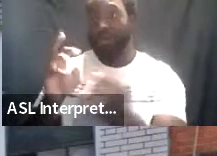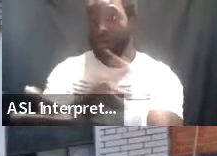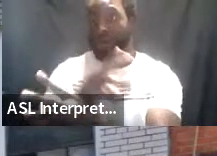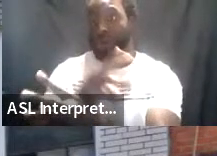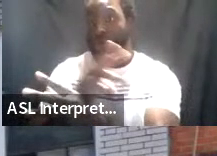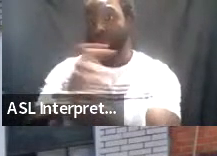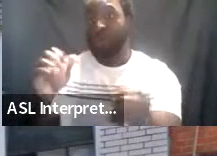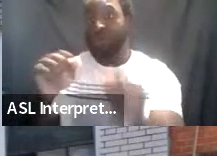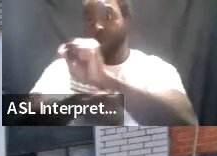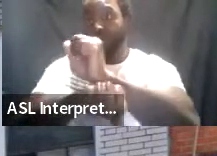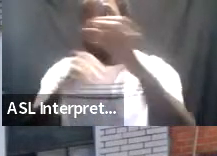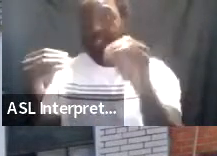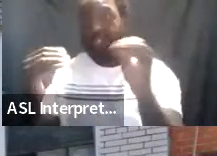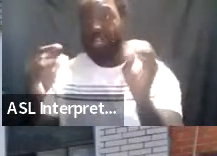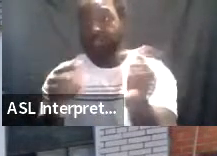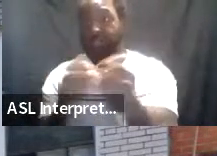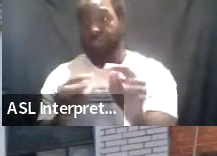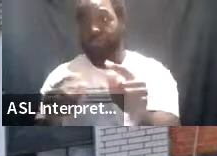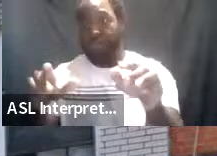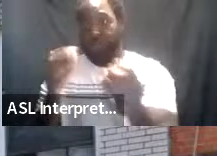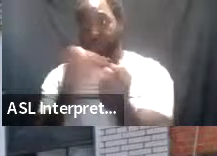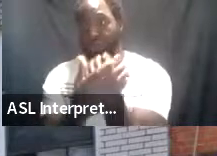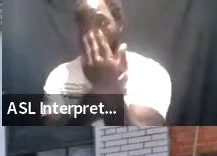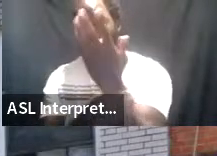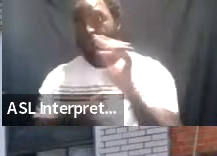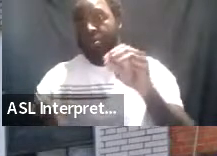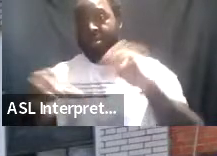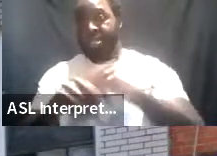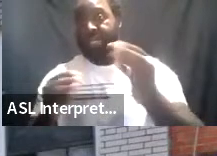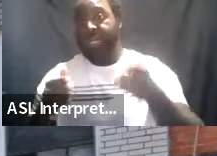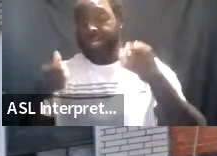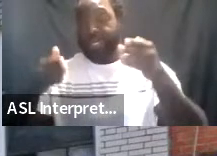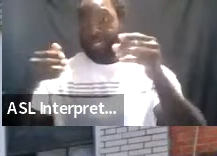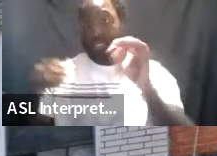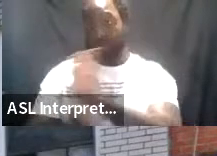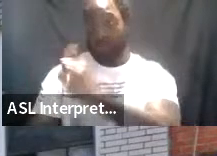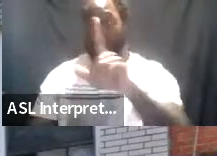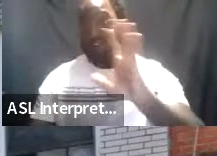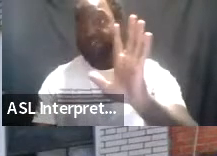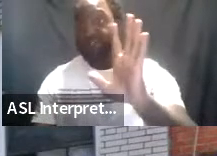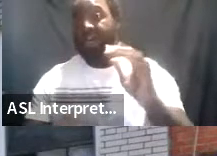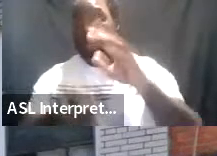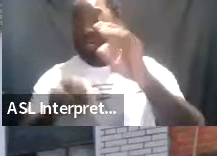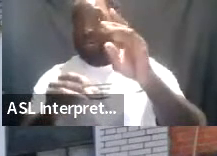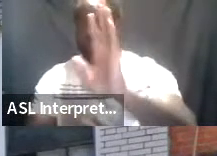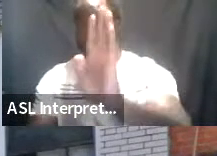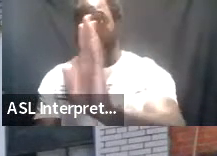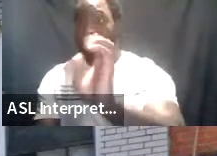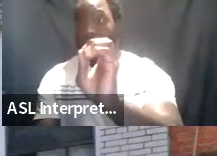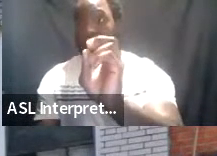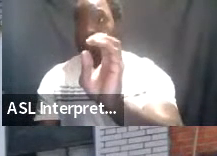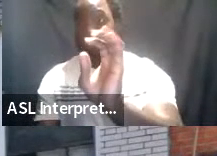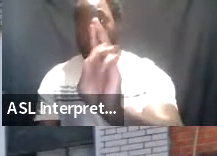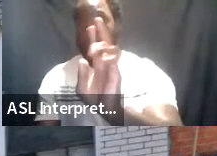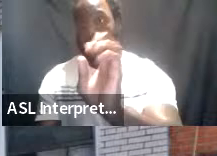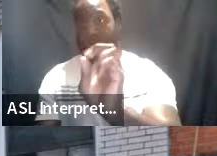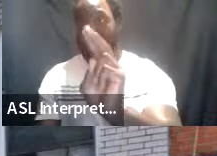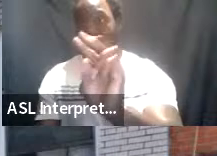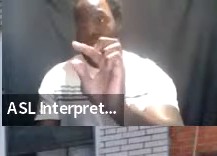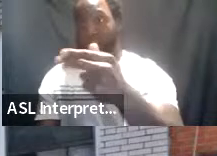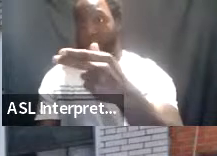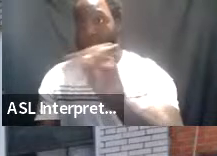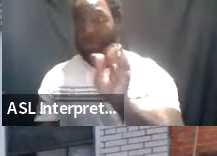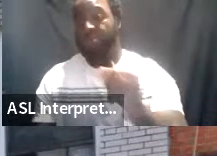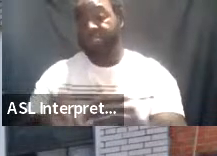shops to locate and grow along commercial corridors in all 5 boroughs. In fact, zoning for economic opportunity represents